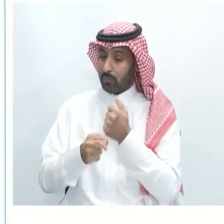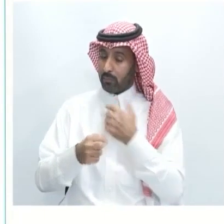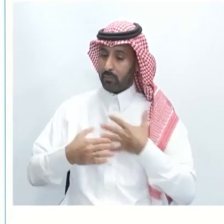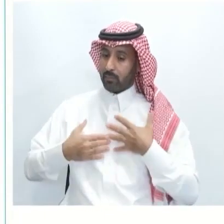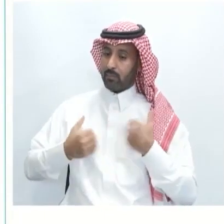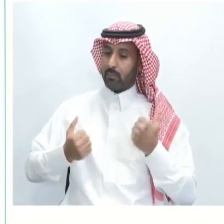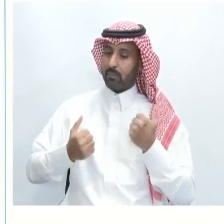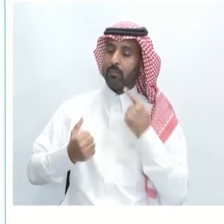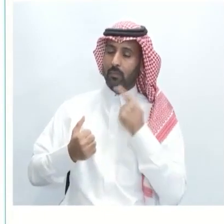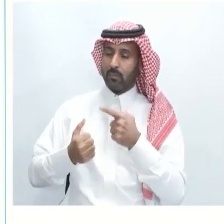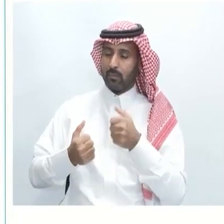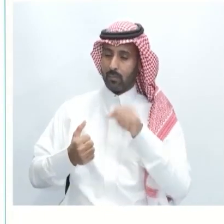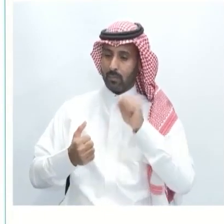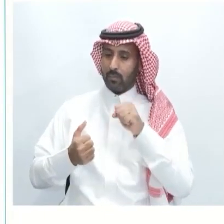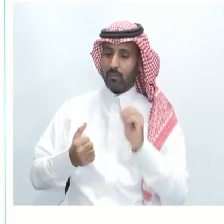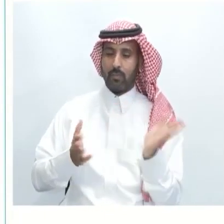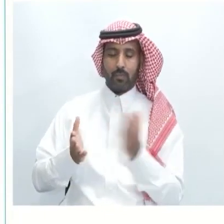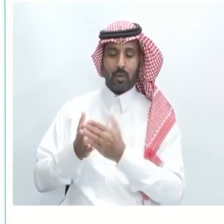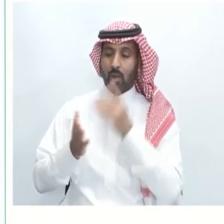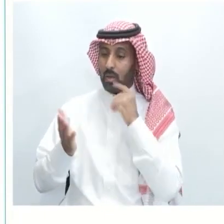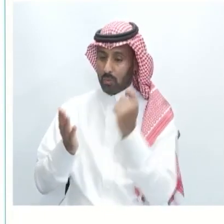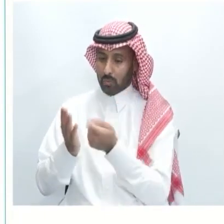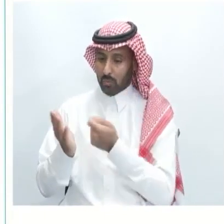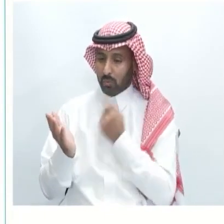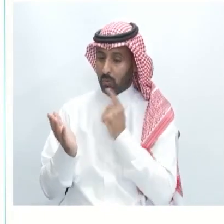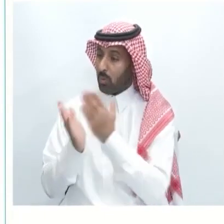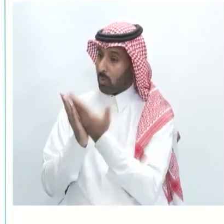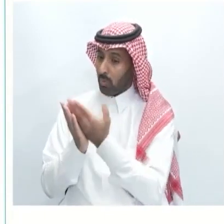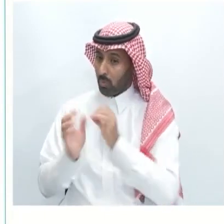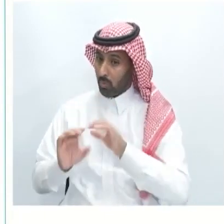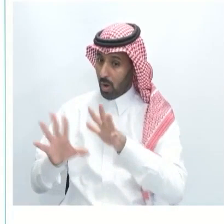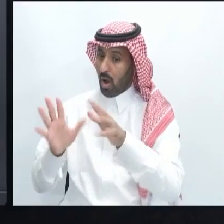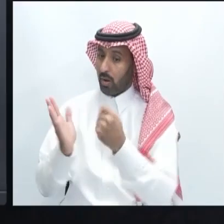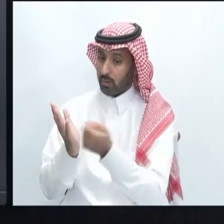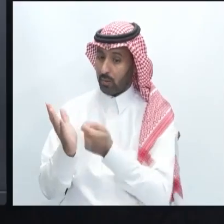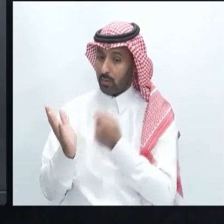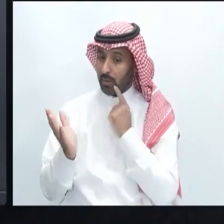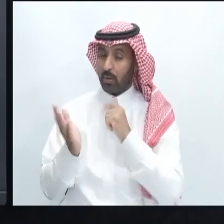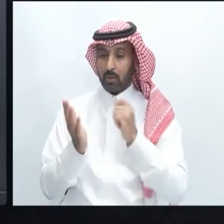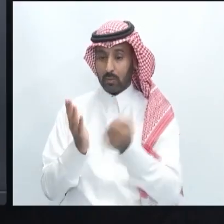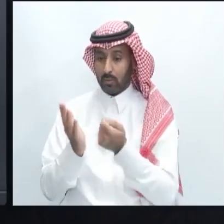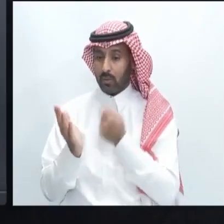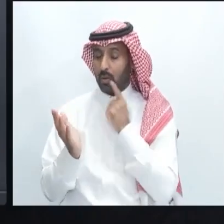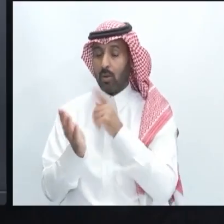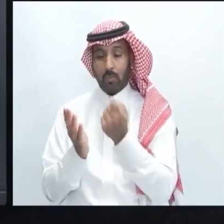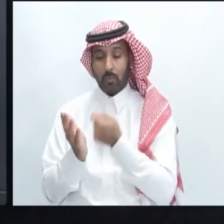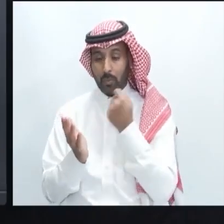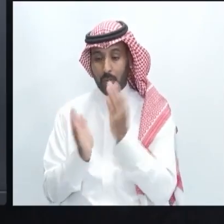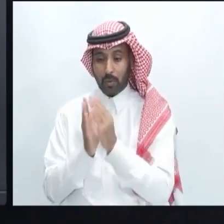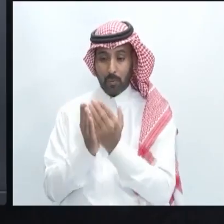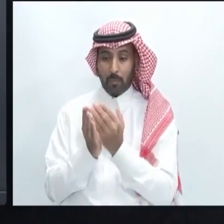Of course, it's yes. Authors? Authors, writers, so authors, they write